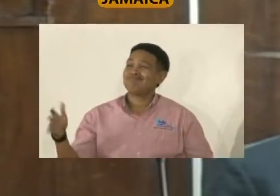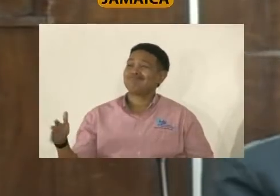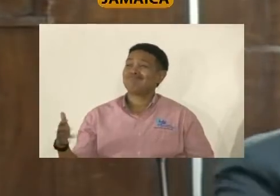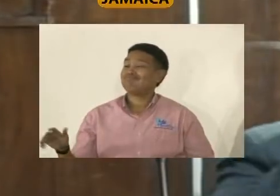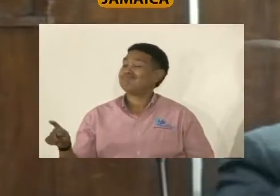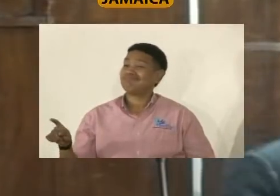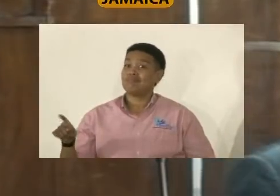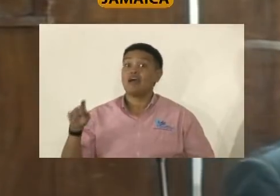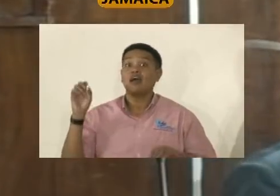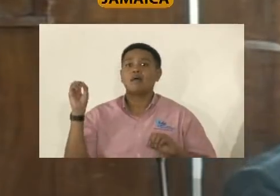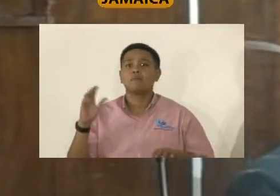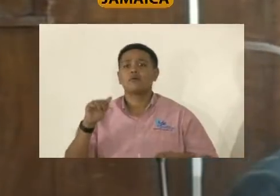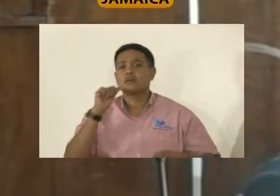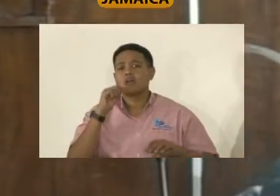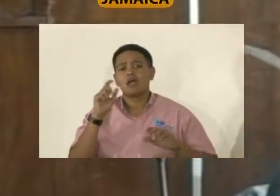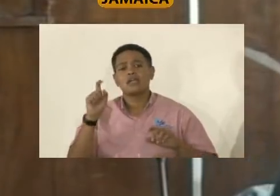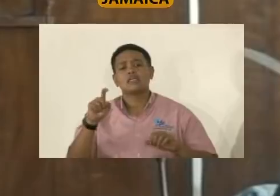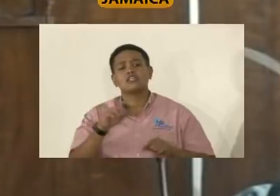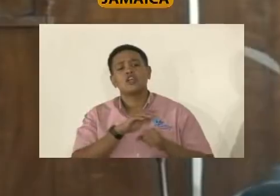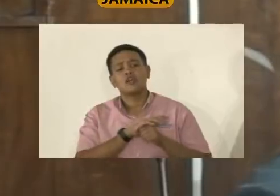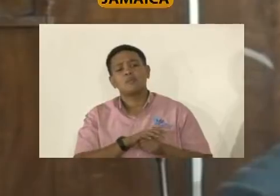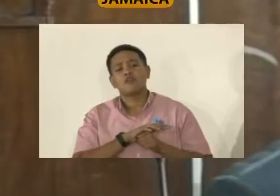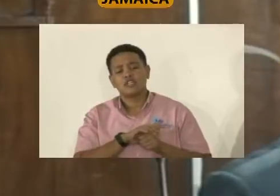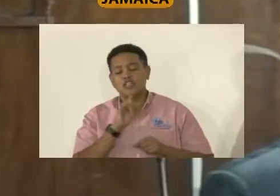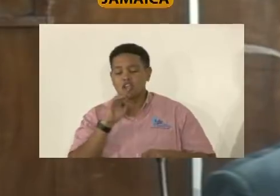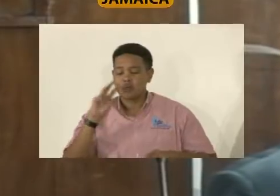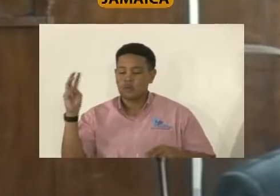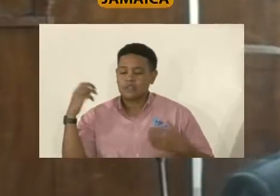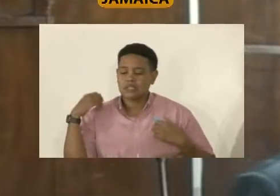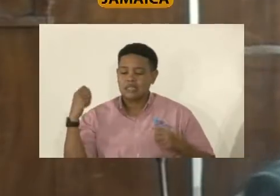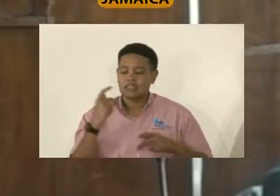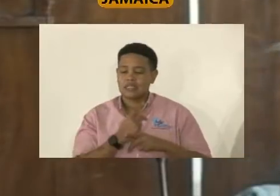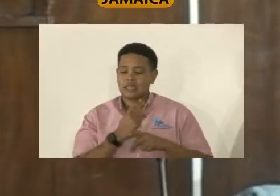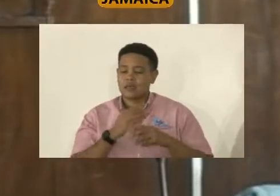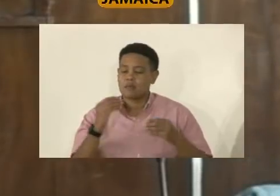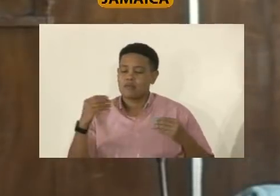placed unnecessary pressure on the West healthcare providers.